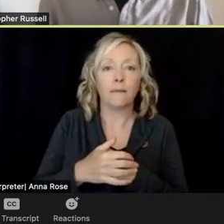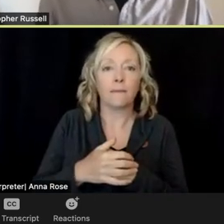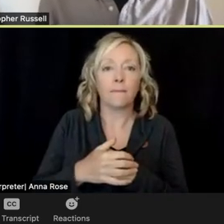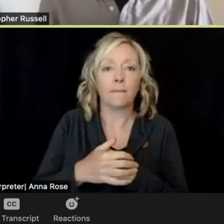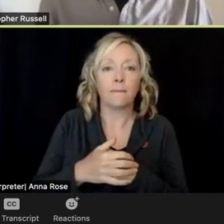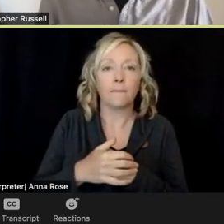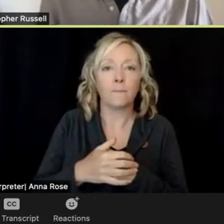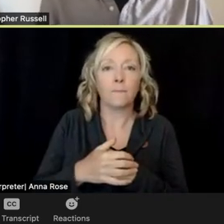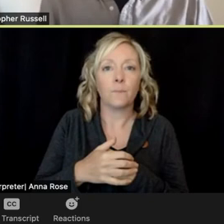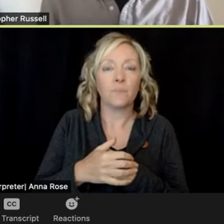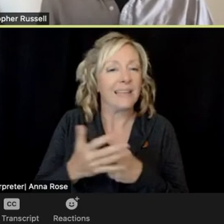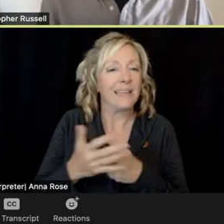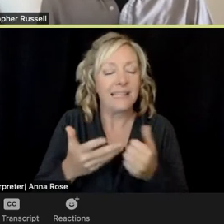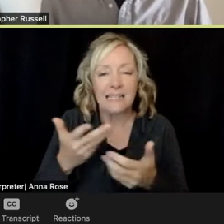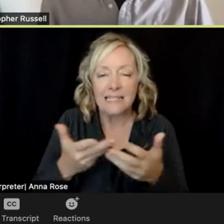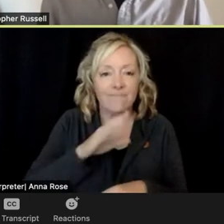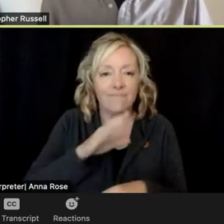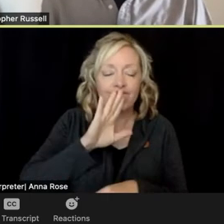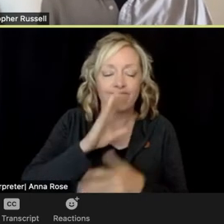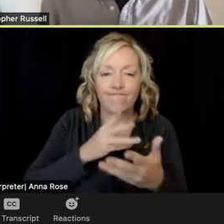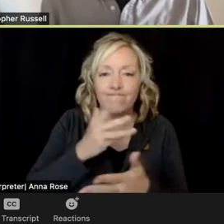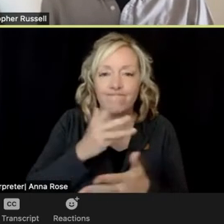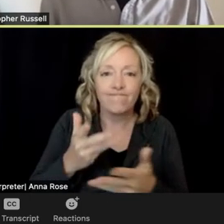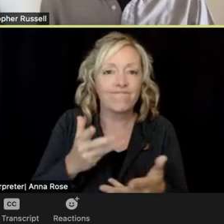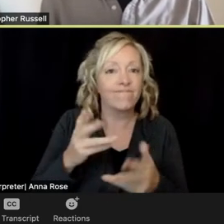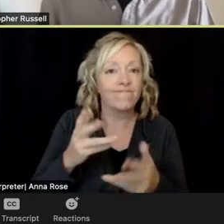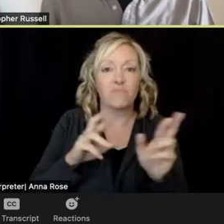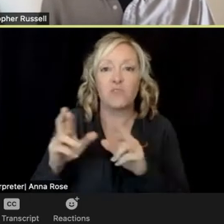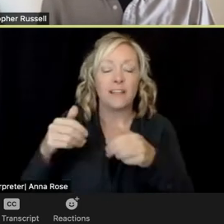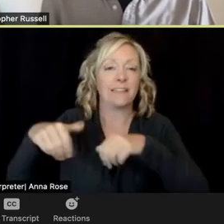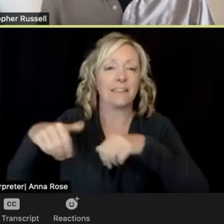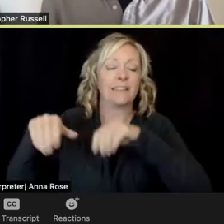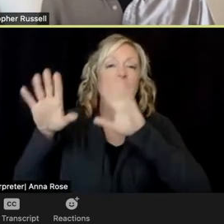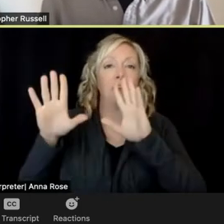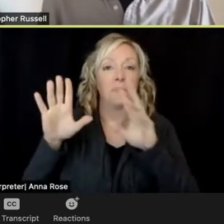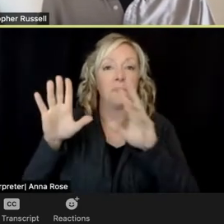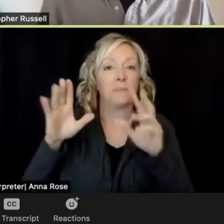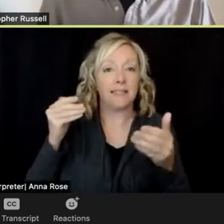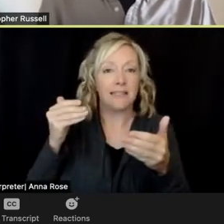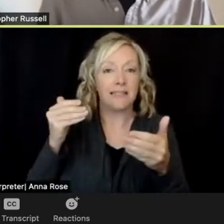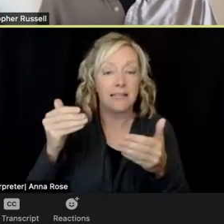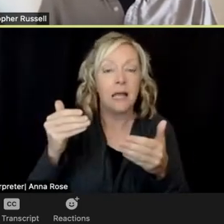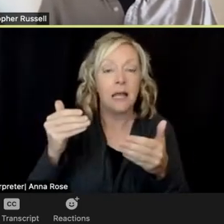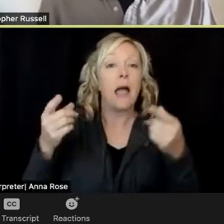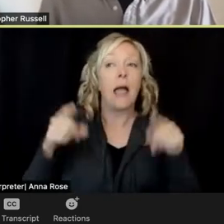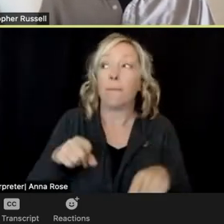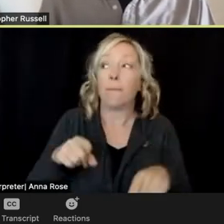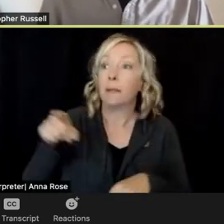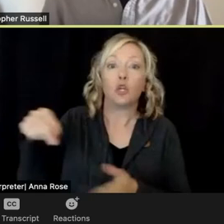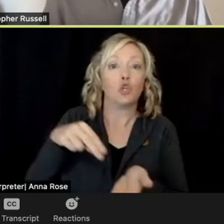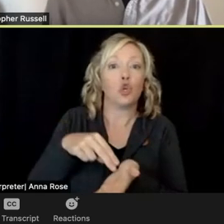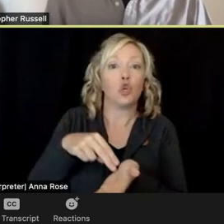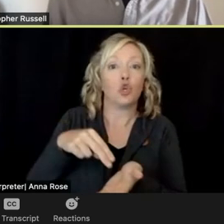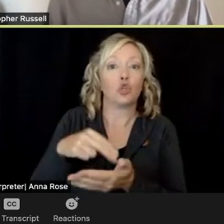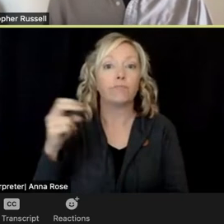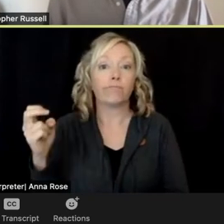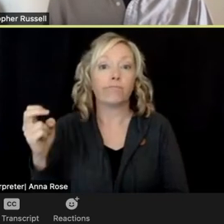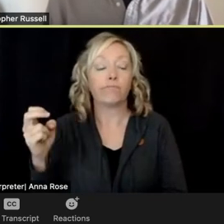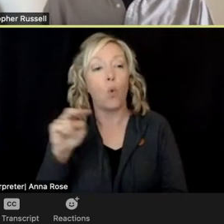And I was almost at the point of saying I kind of put my hands up, and the nurse who was sitting there actually